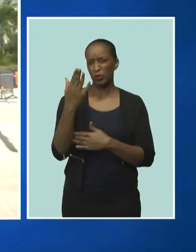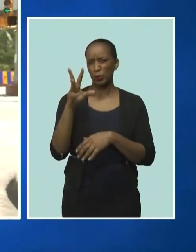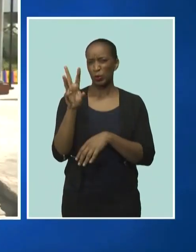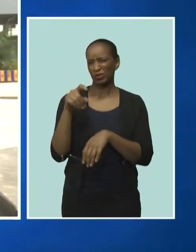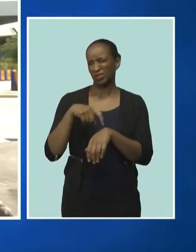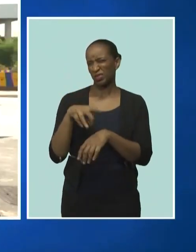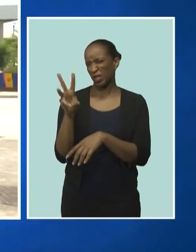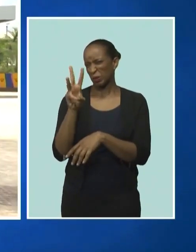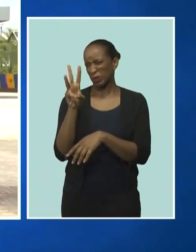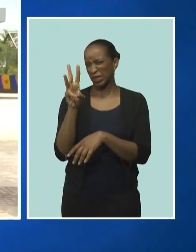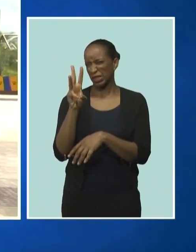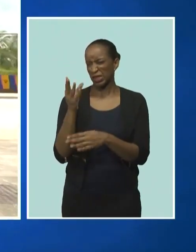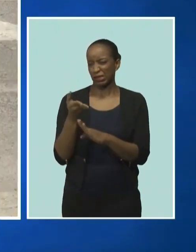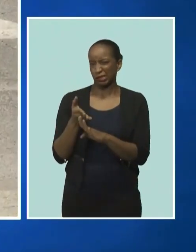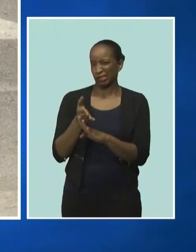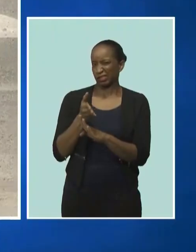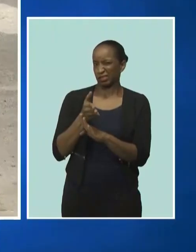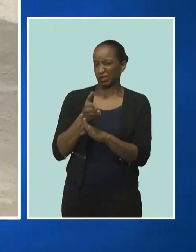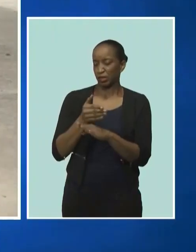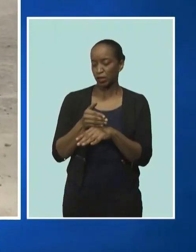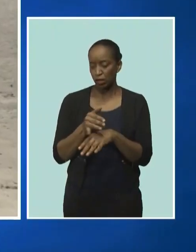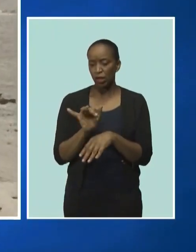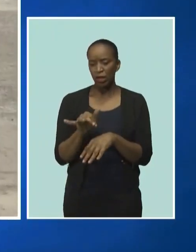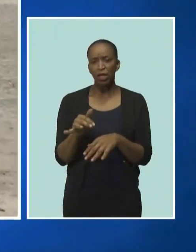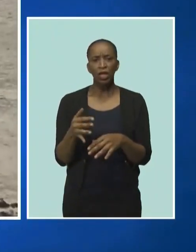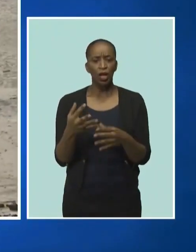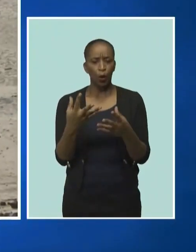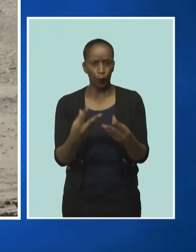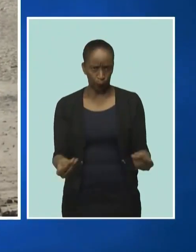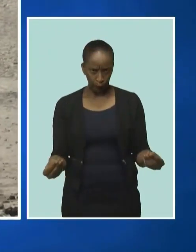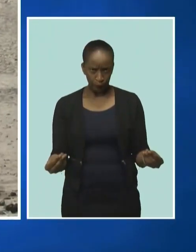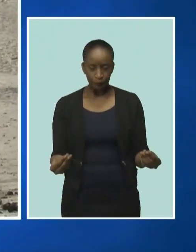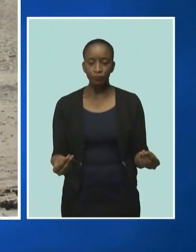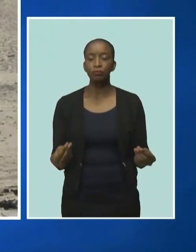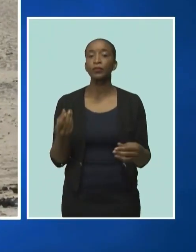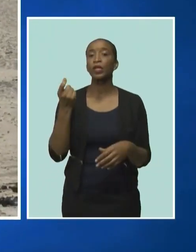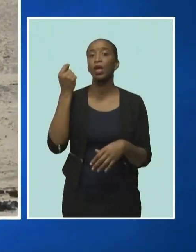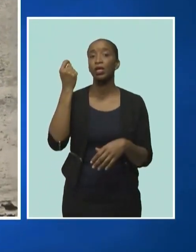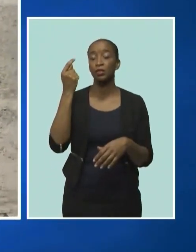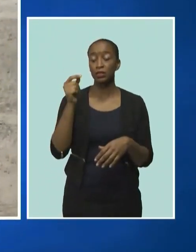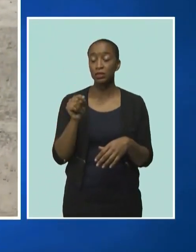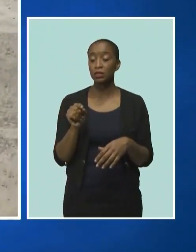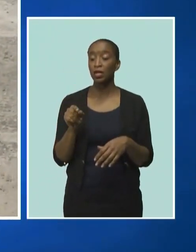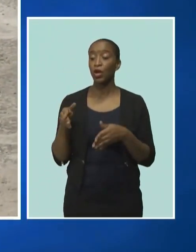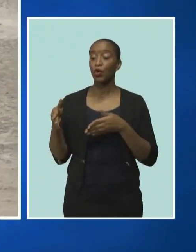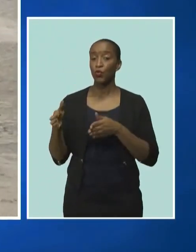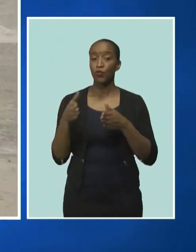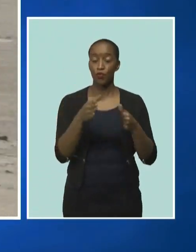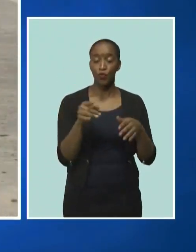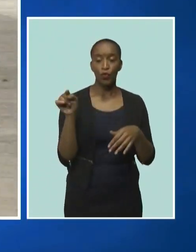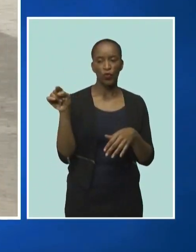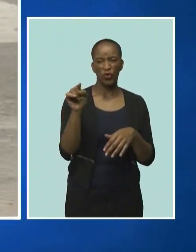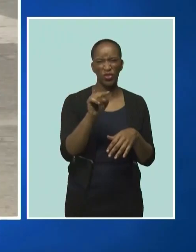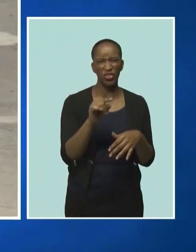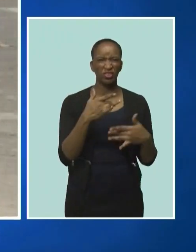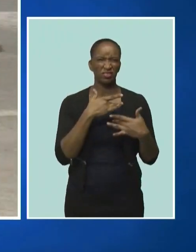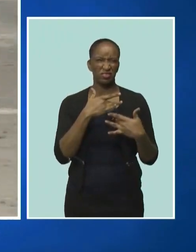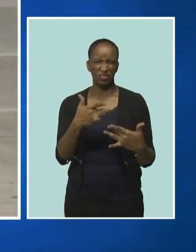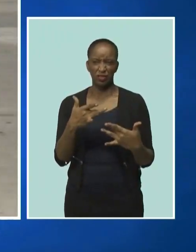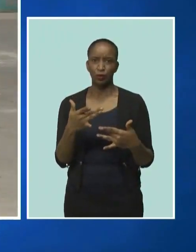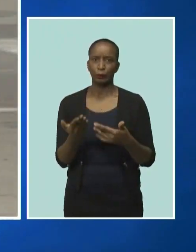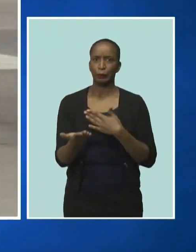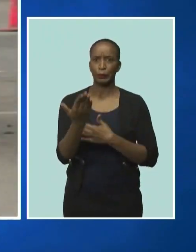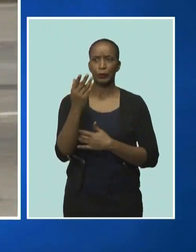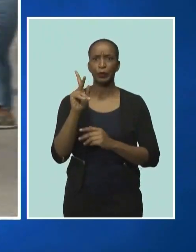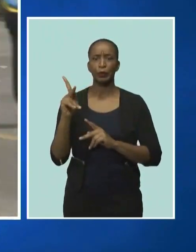subsequently extinguished, but not before creating some chaotic scenes, since several roads were closed during rush hour traffic. Divisional